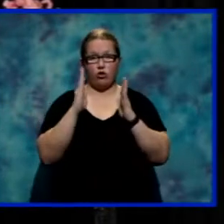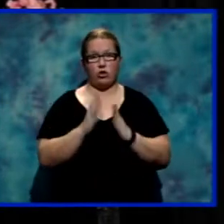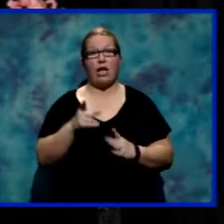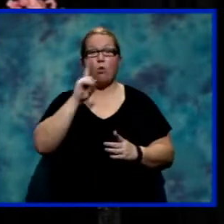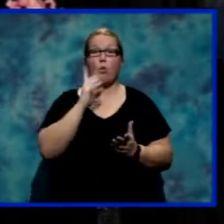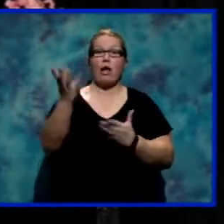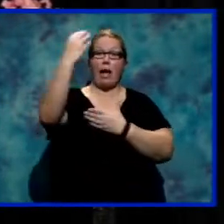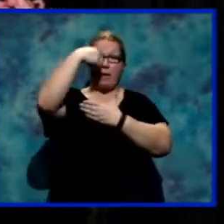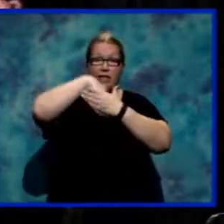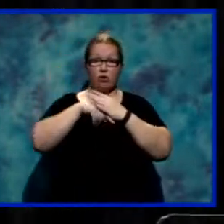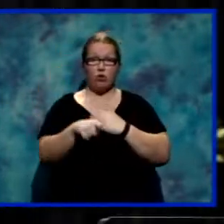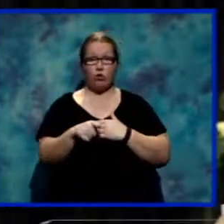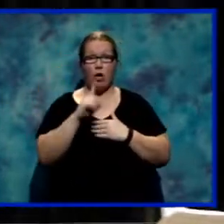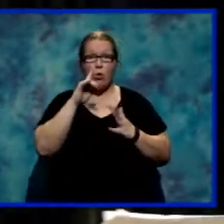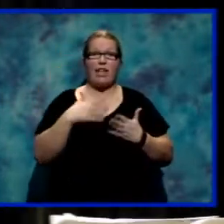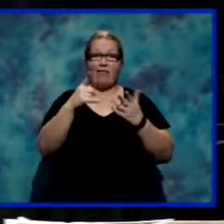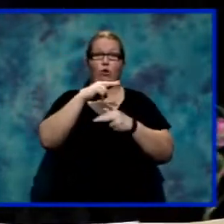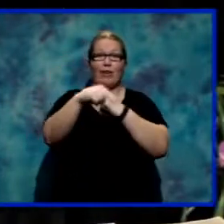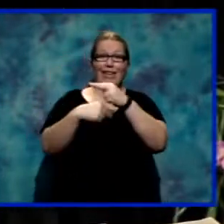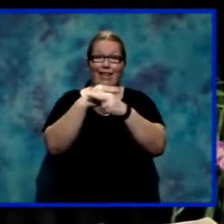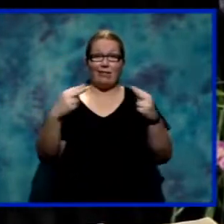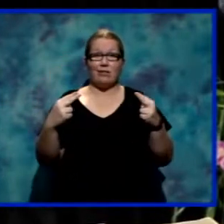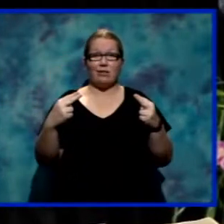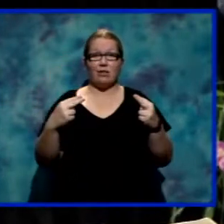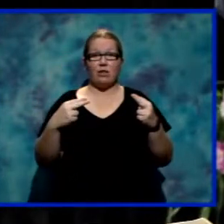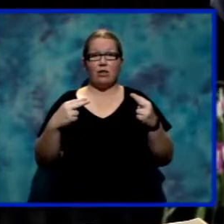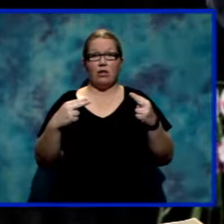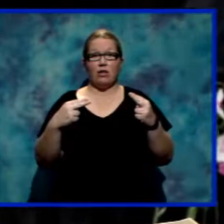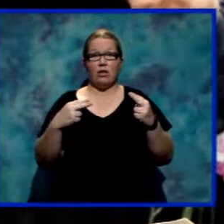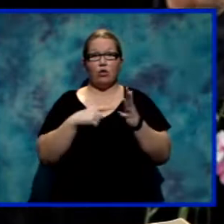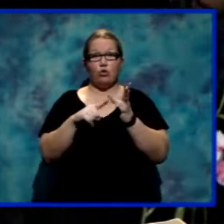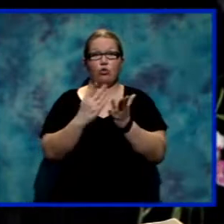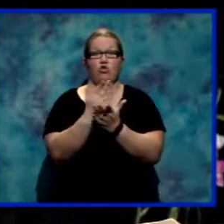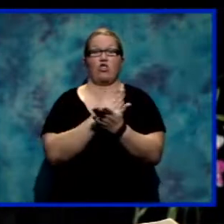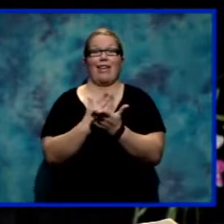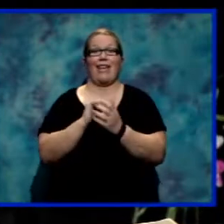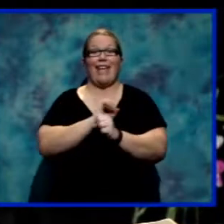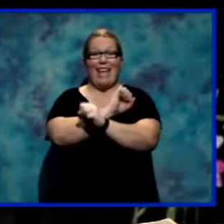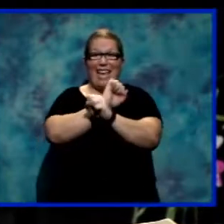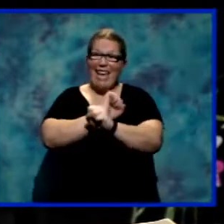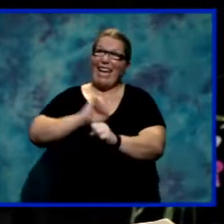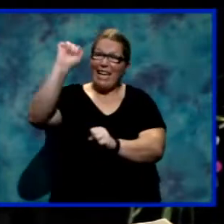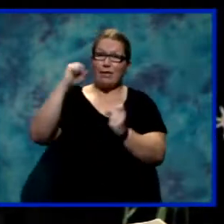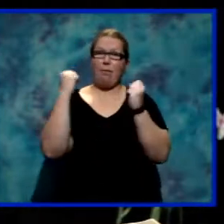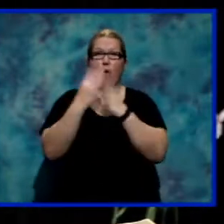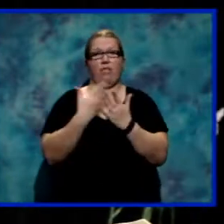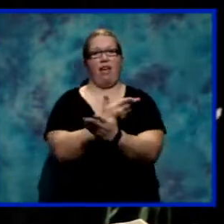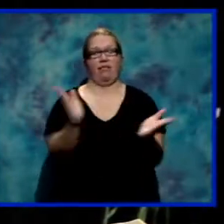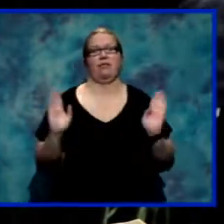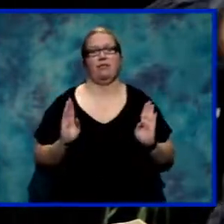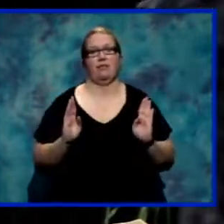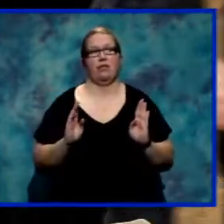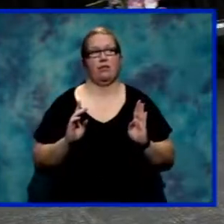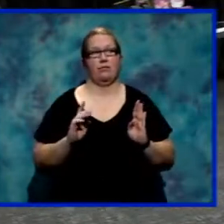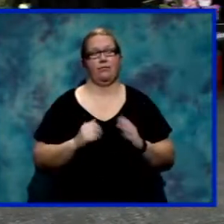into you and he gives you gifts to share his power with others. Look